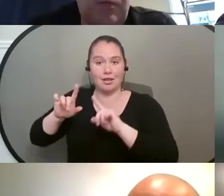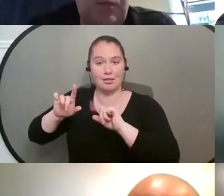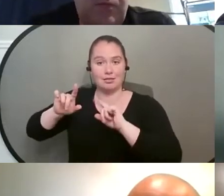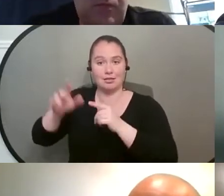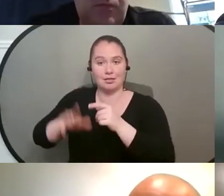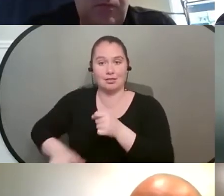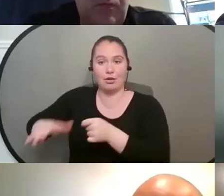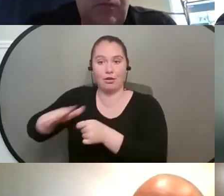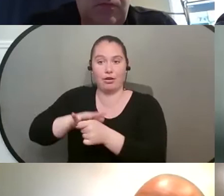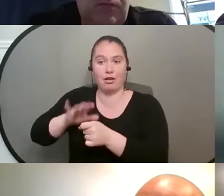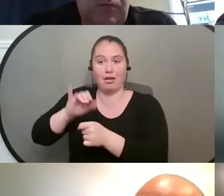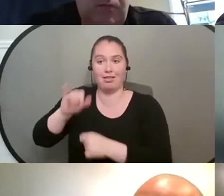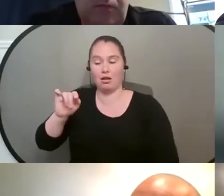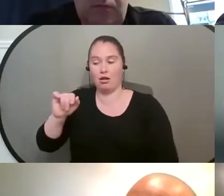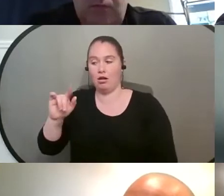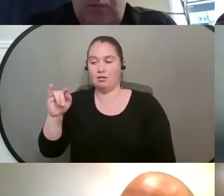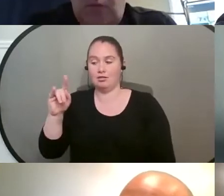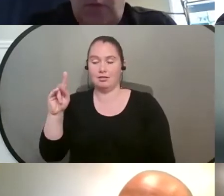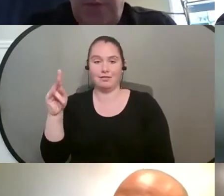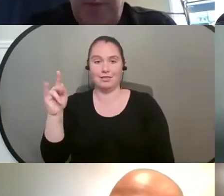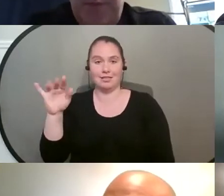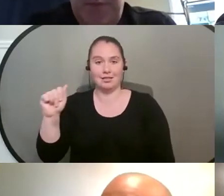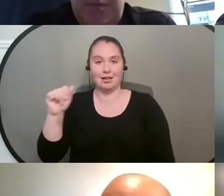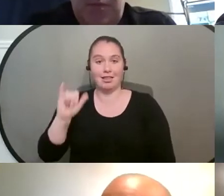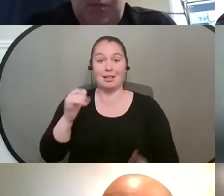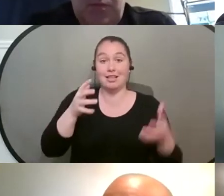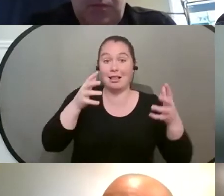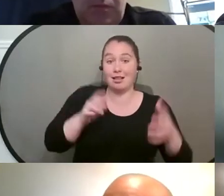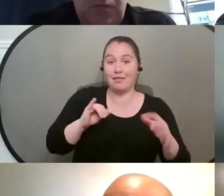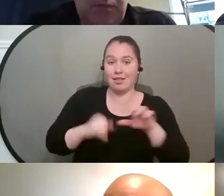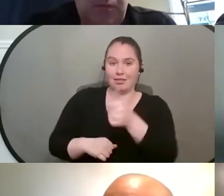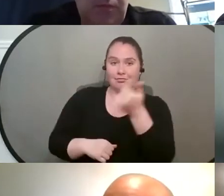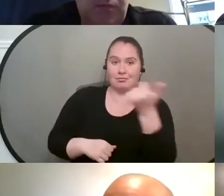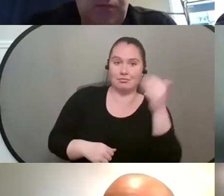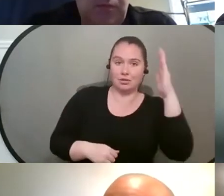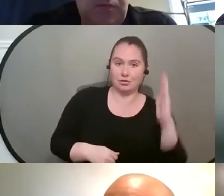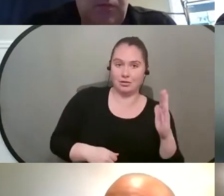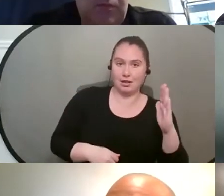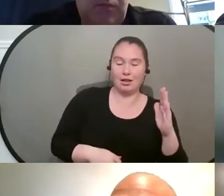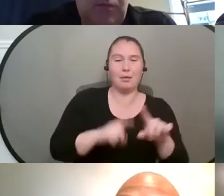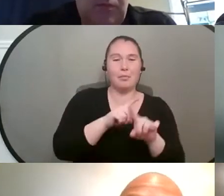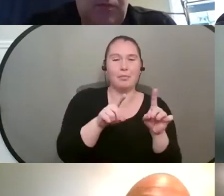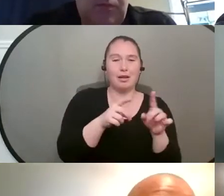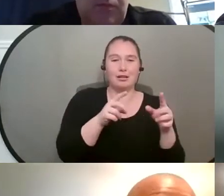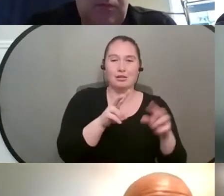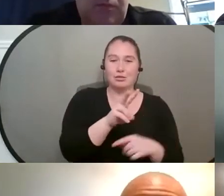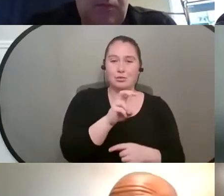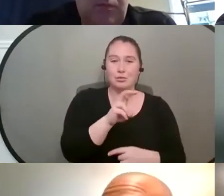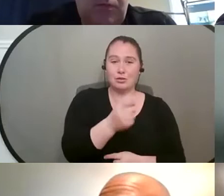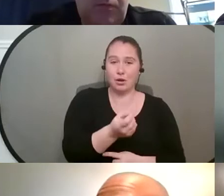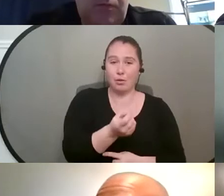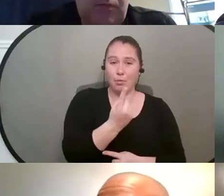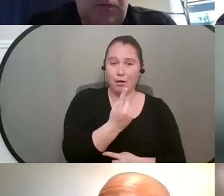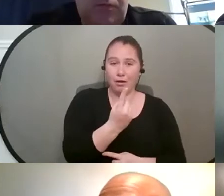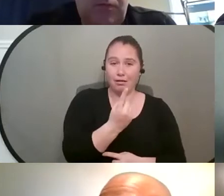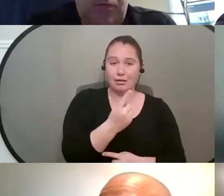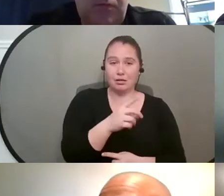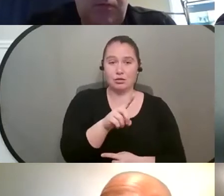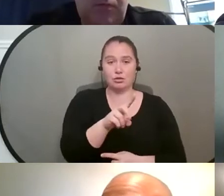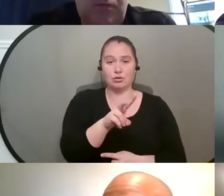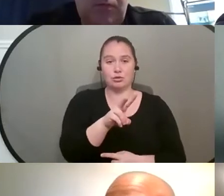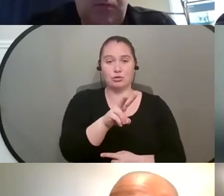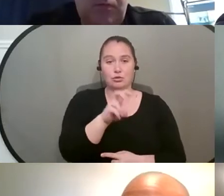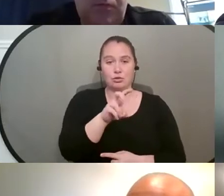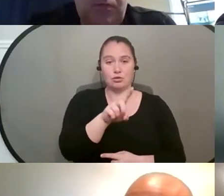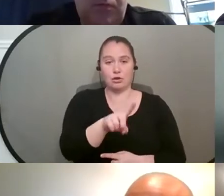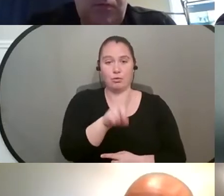Vista's neighborhood. But 200 kids, you can't really keep a school open for. Yeah, I came